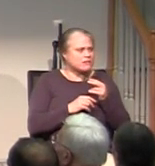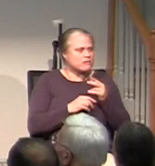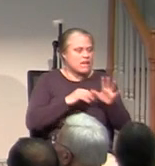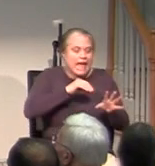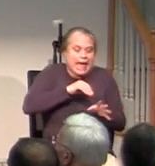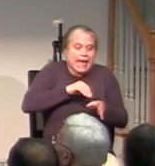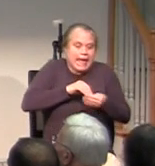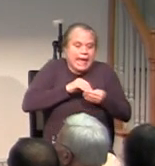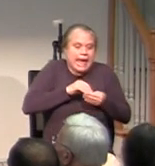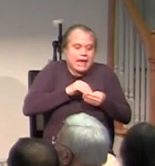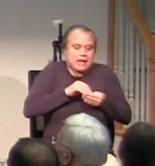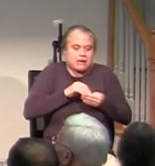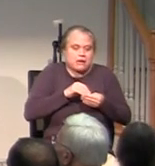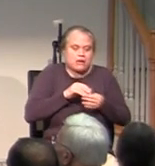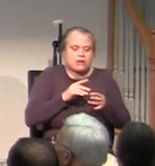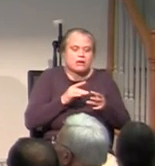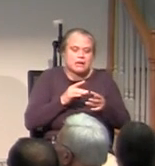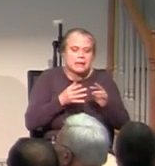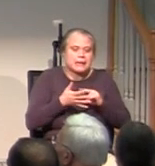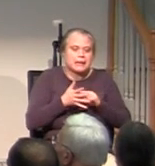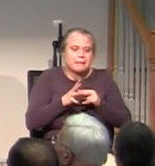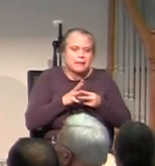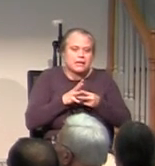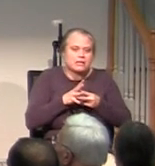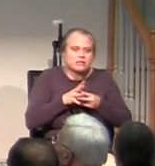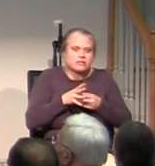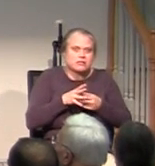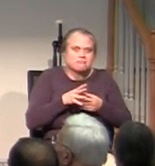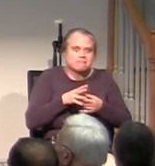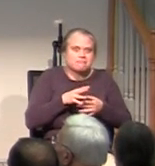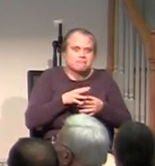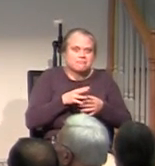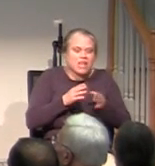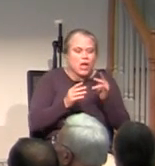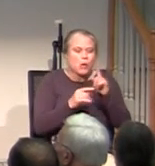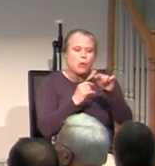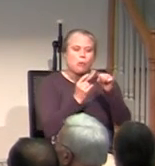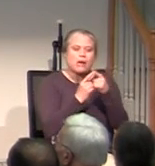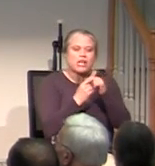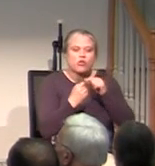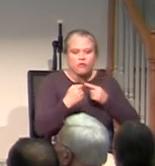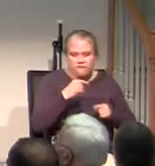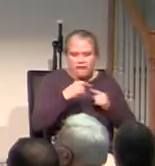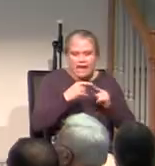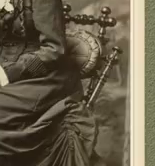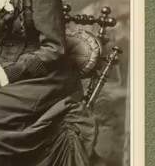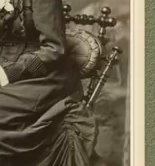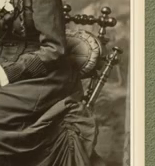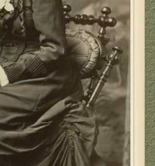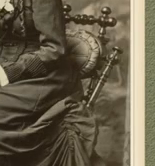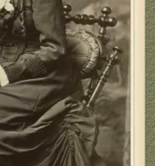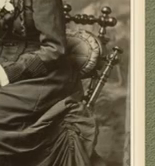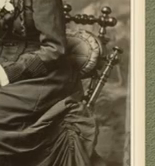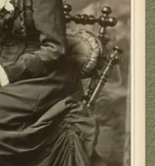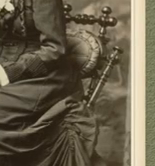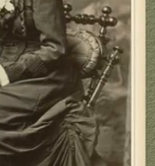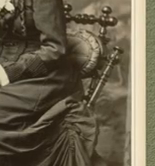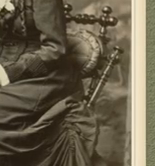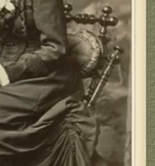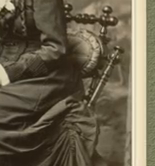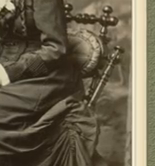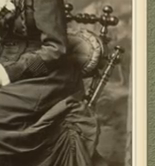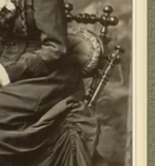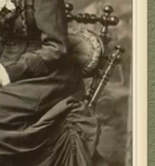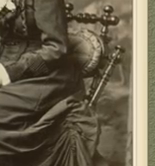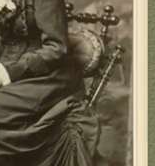see it a lot in politics today, right? People don't want to talk about the issues. They want to attack the person. Although E.J. Wagner was short, he could